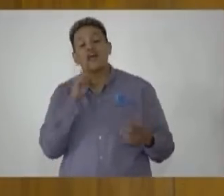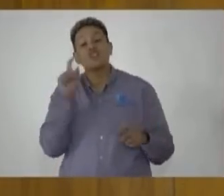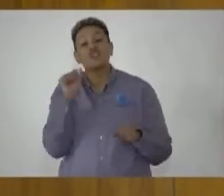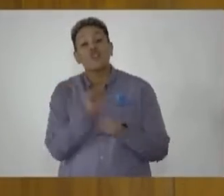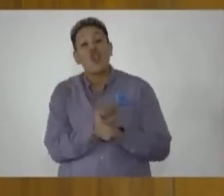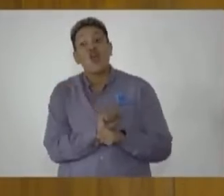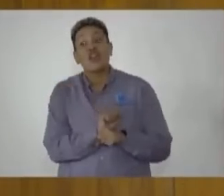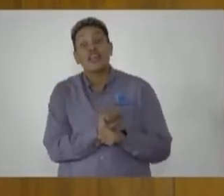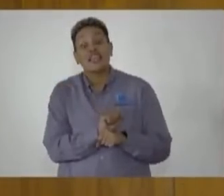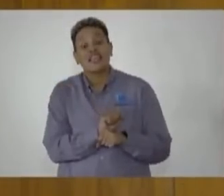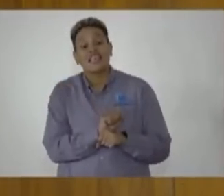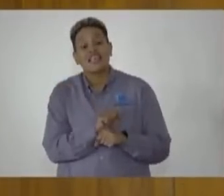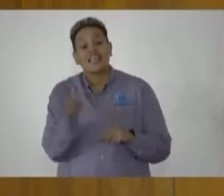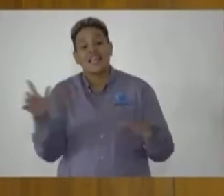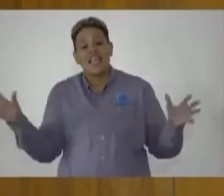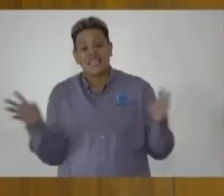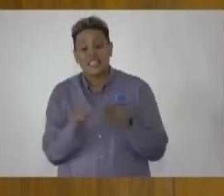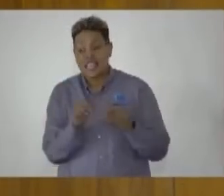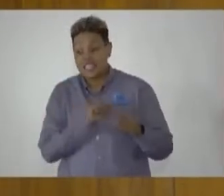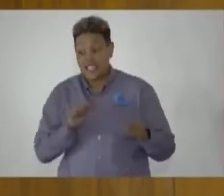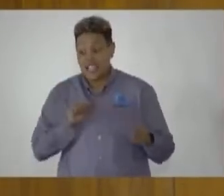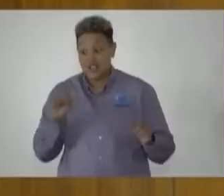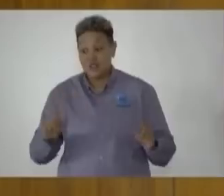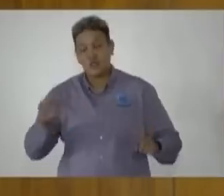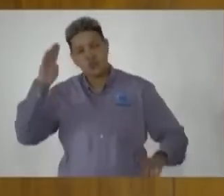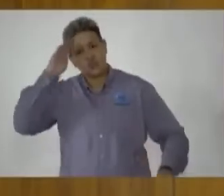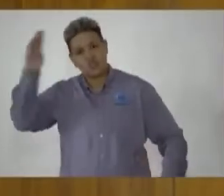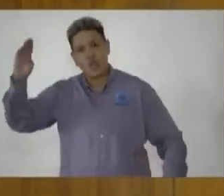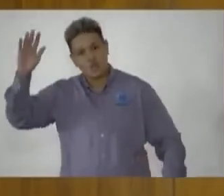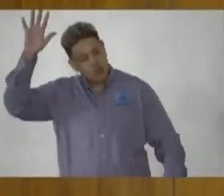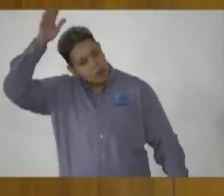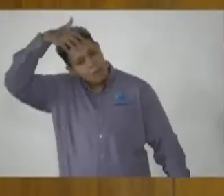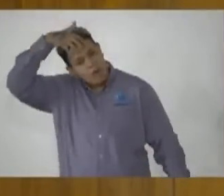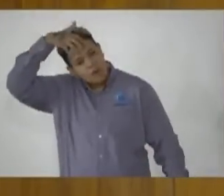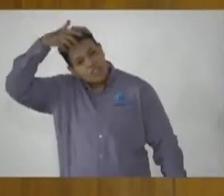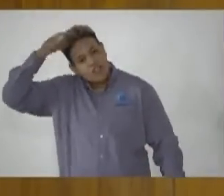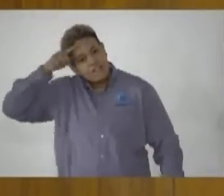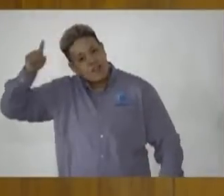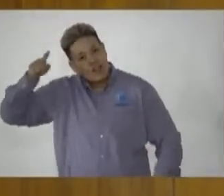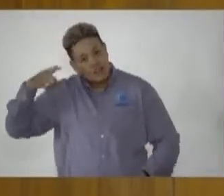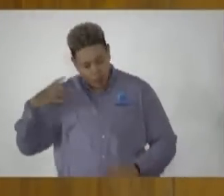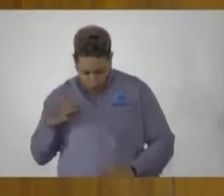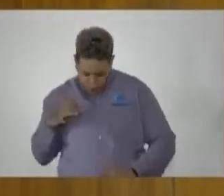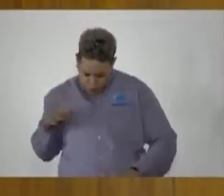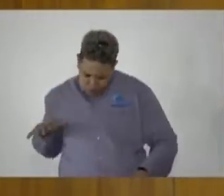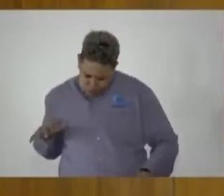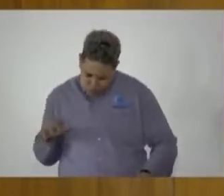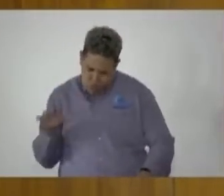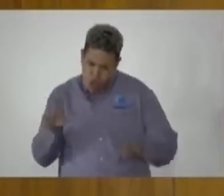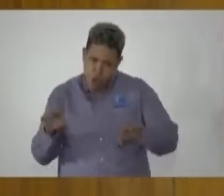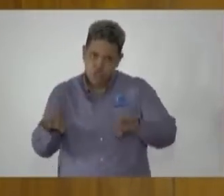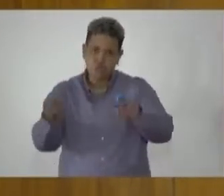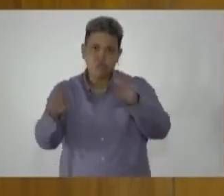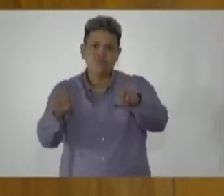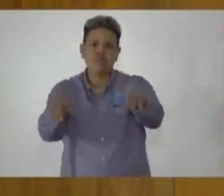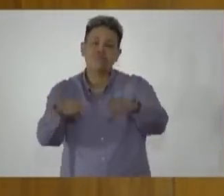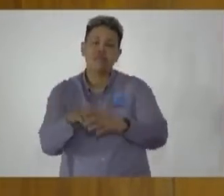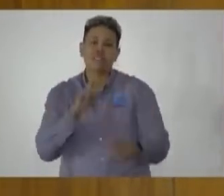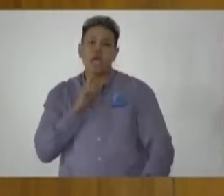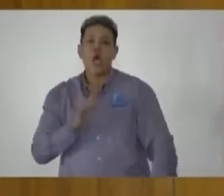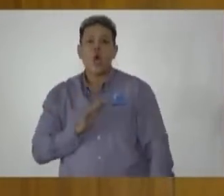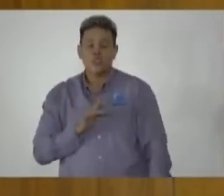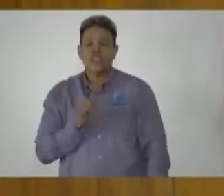certainly the entire Senate should salute her for those tremendous achievements as an